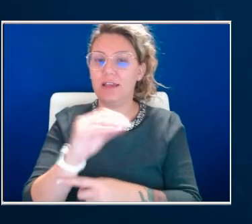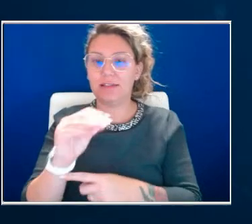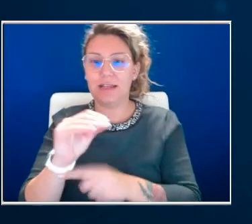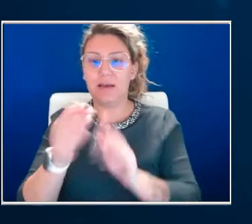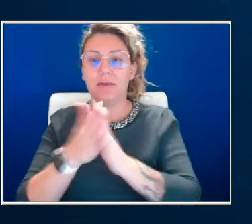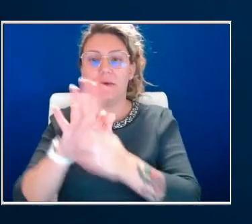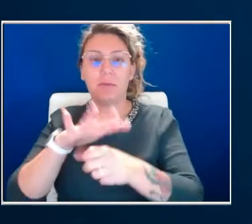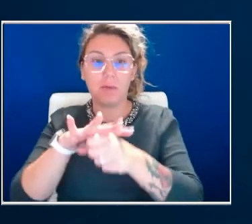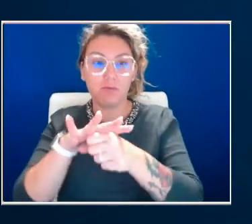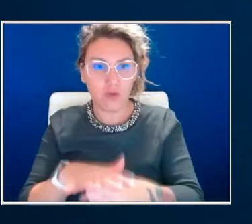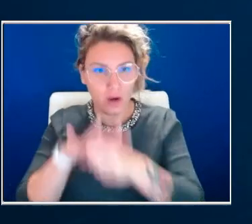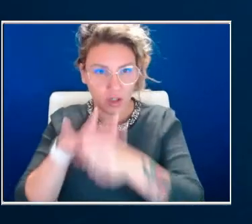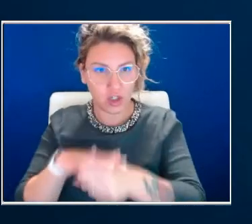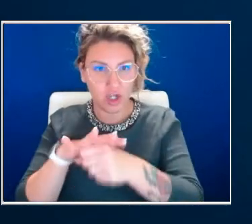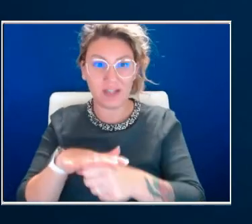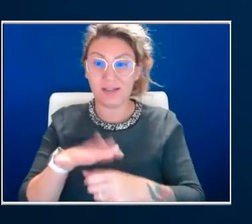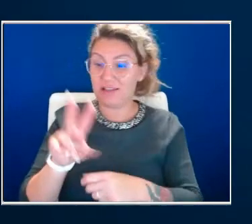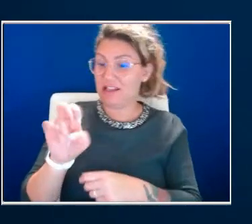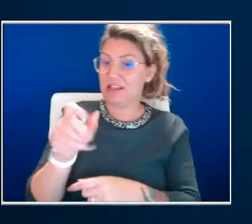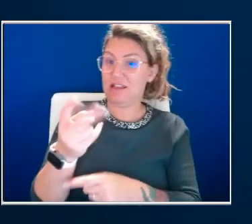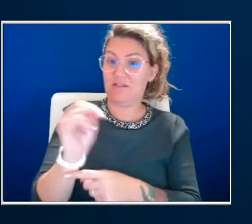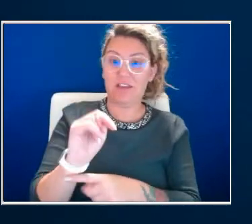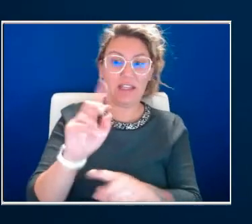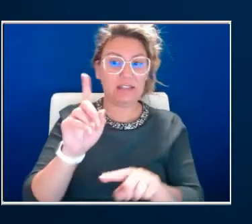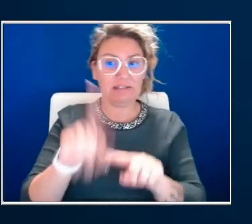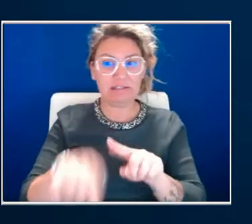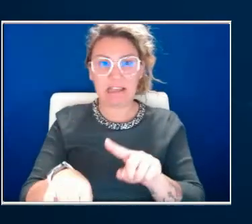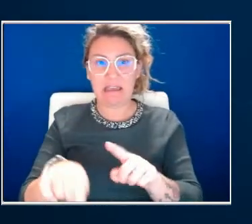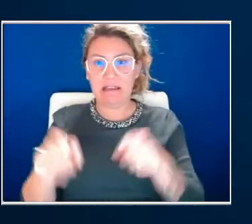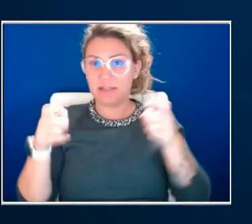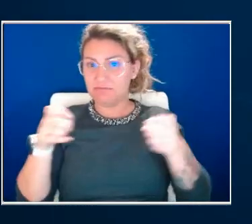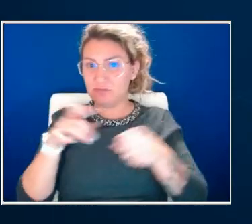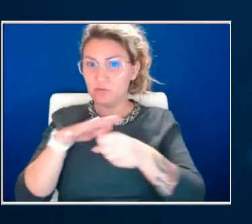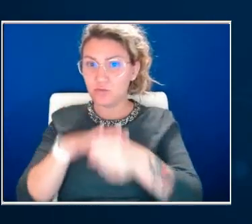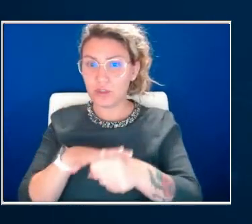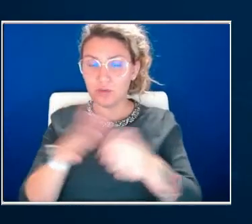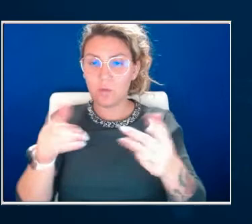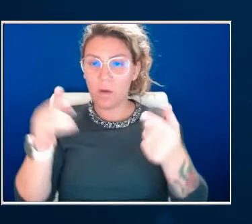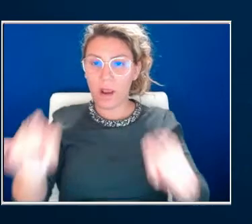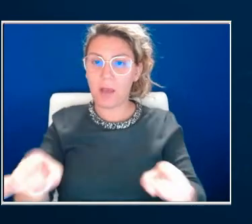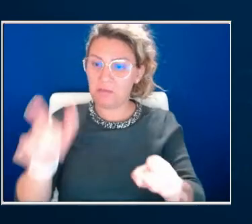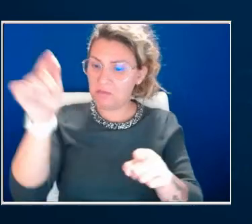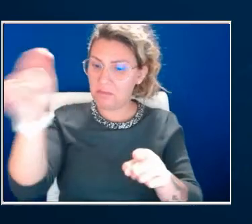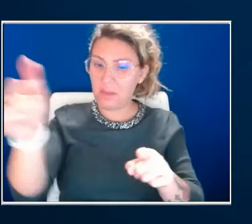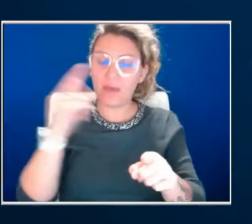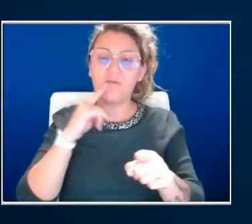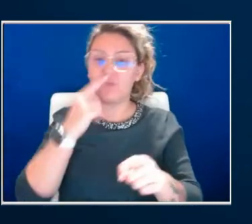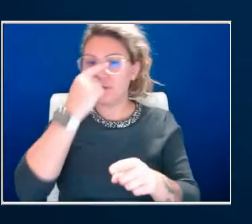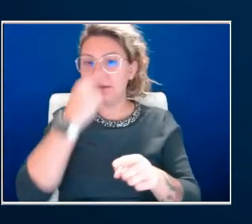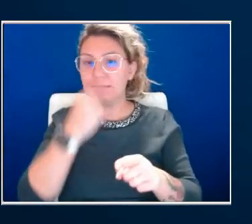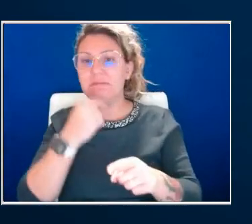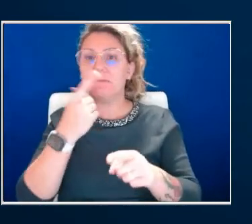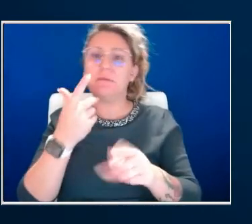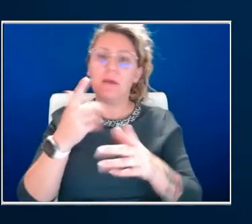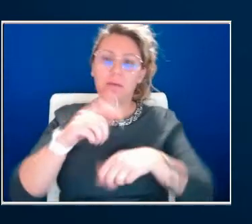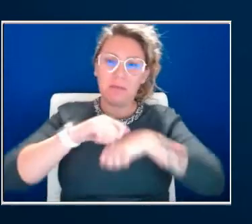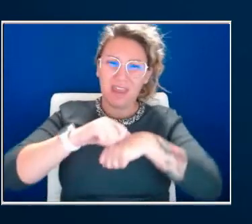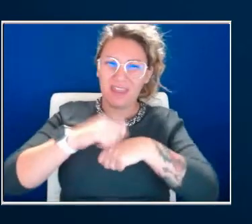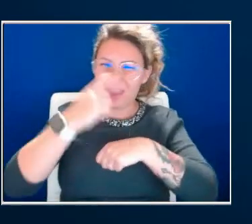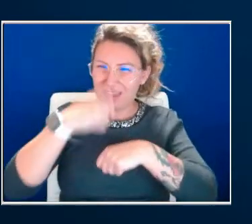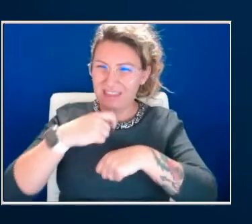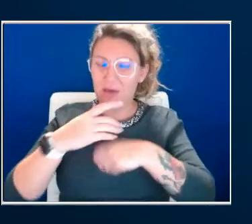aren't able to withstand that pressure. So what happens over time, as the skin atrophies and gets thinner and these veins get larger, they